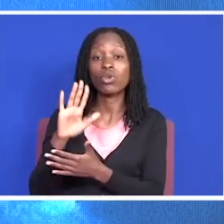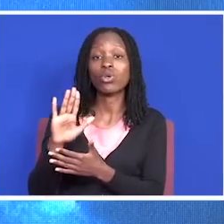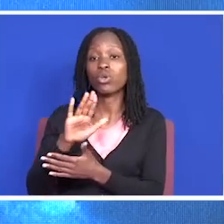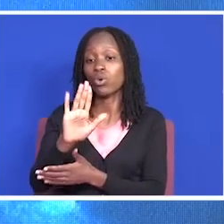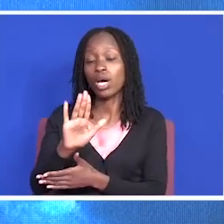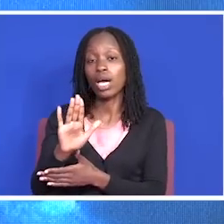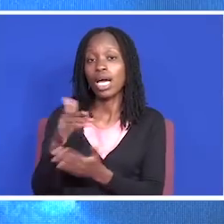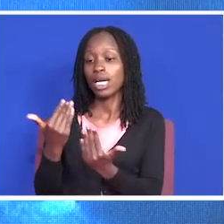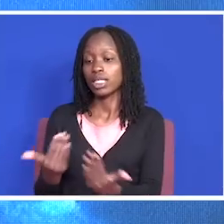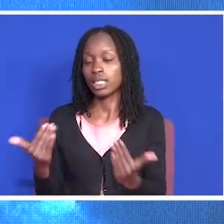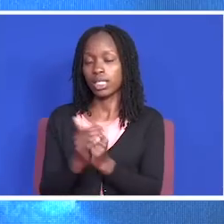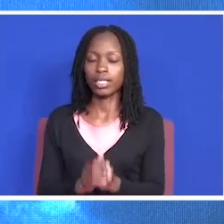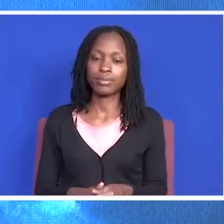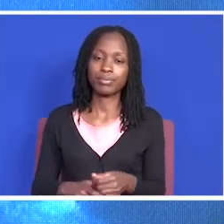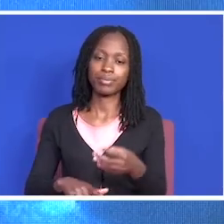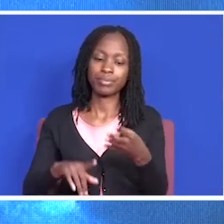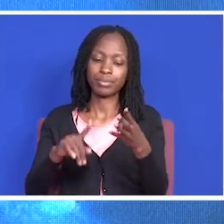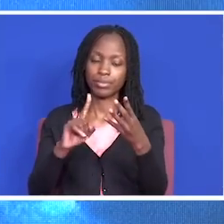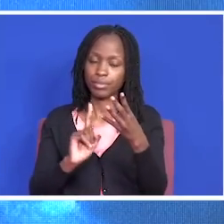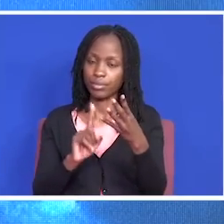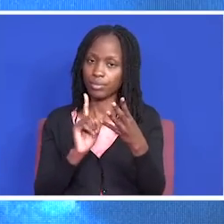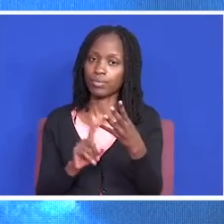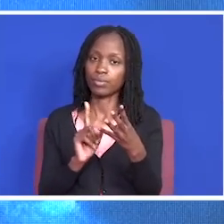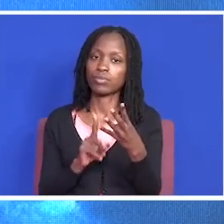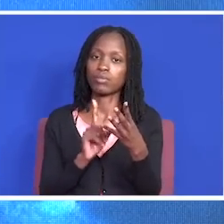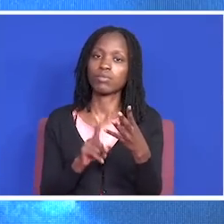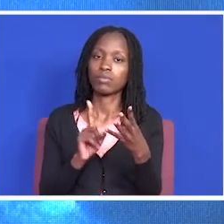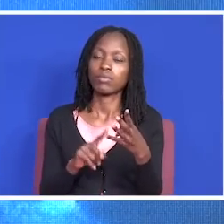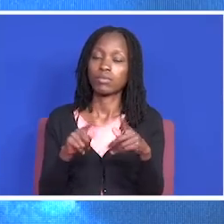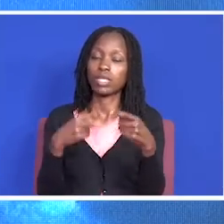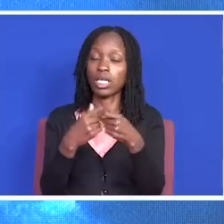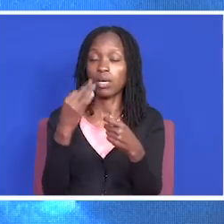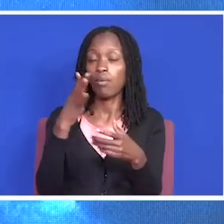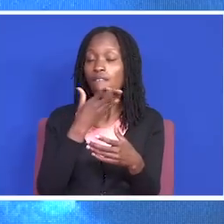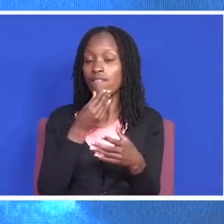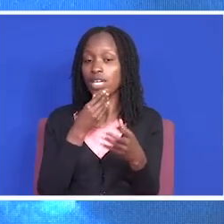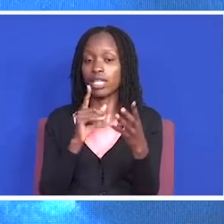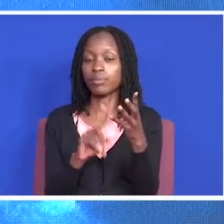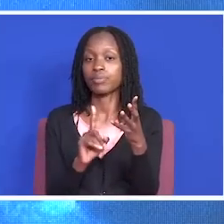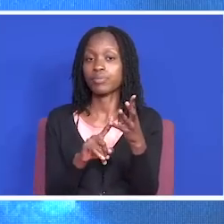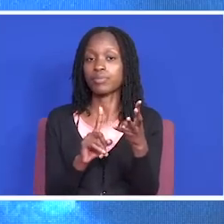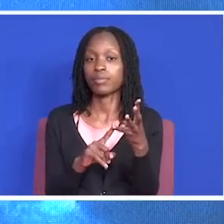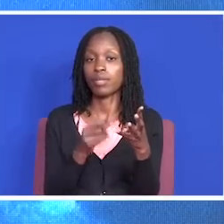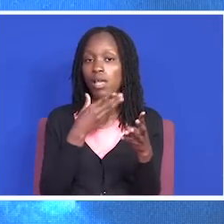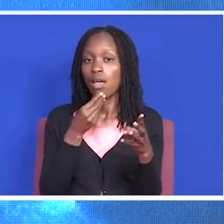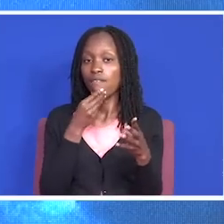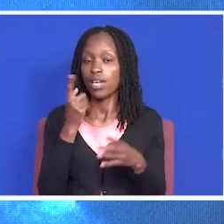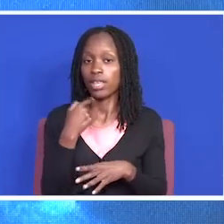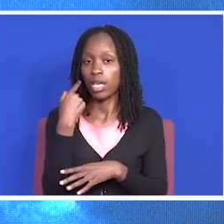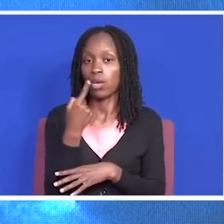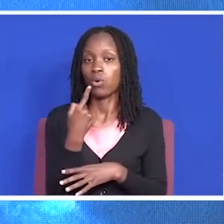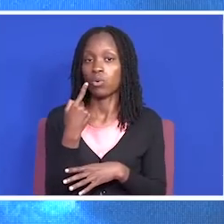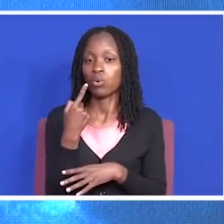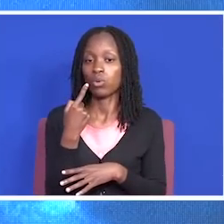from. So the last part of the type of a father is a father who